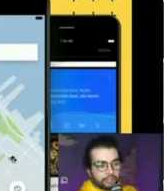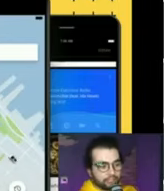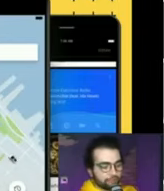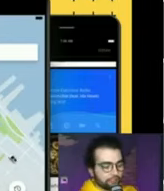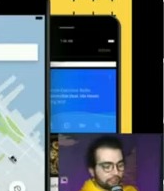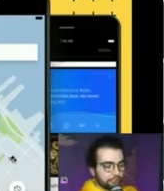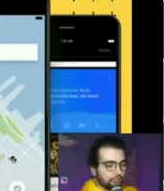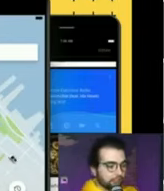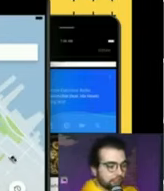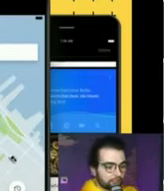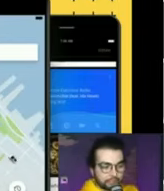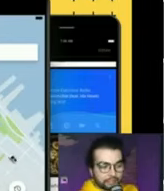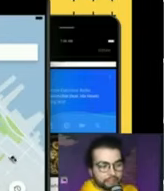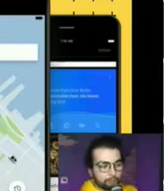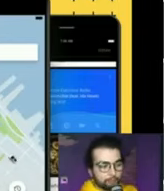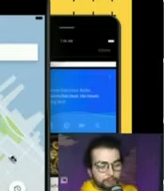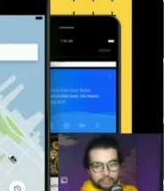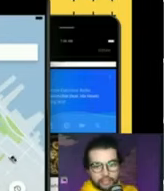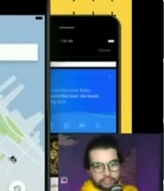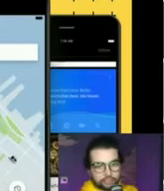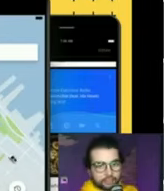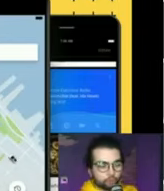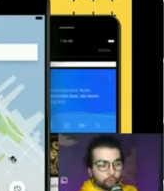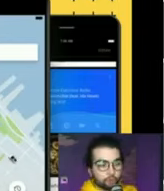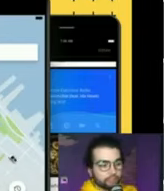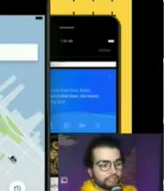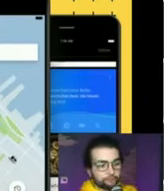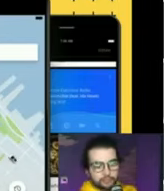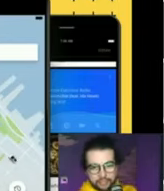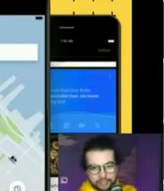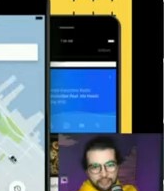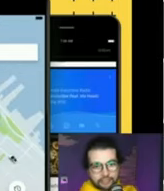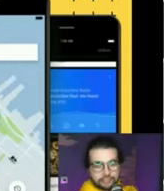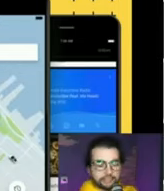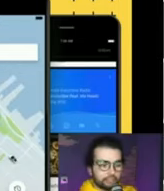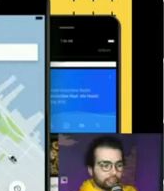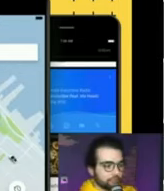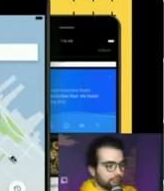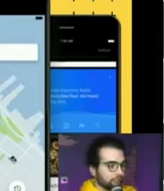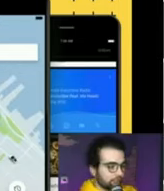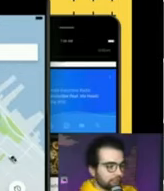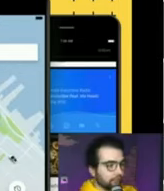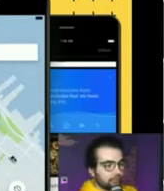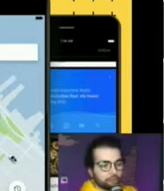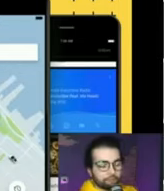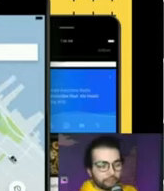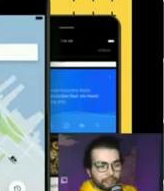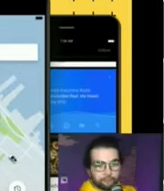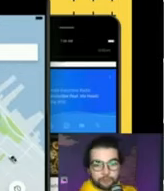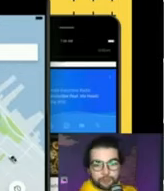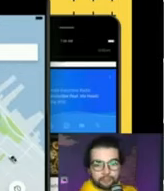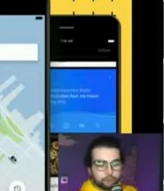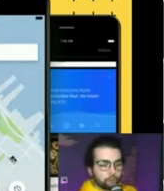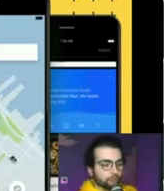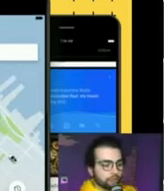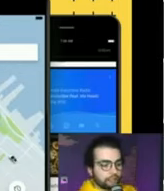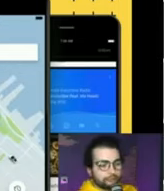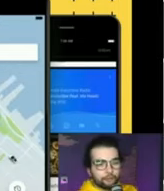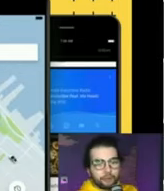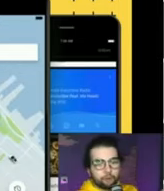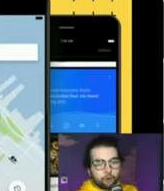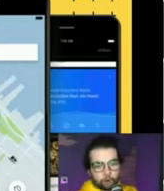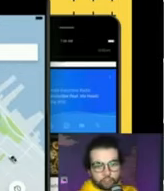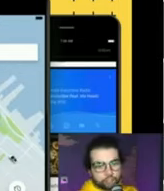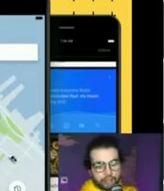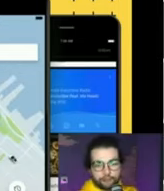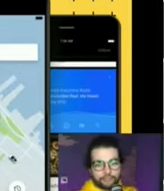of applications that are taxi application like Uber, Lyft, Yandex here in this part of the world,